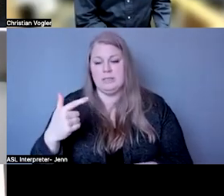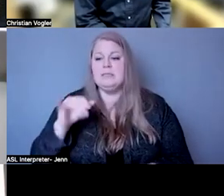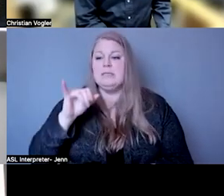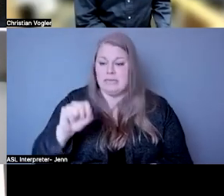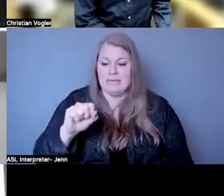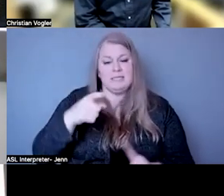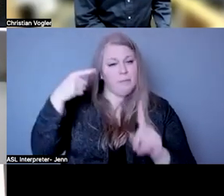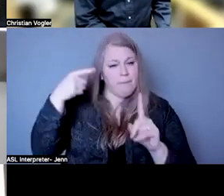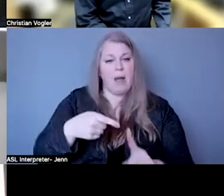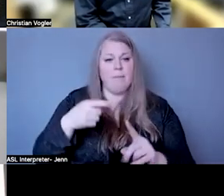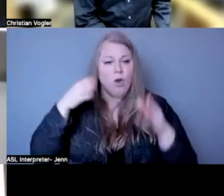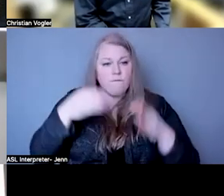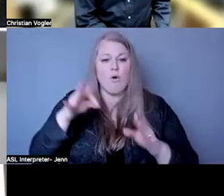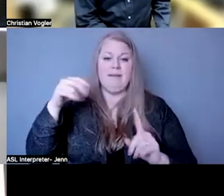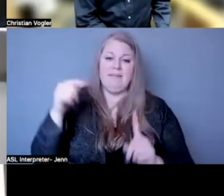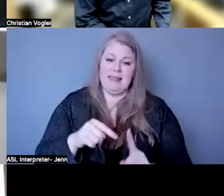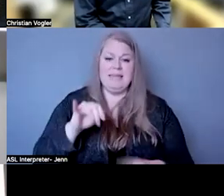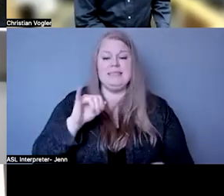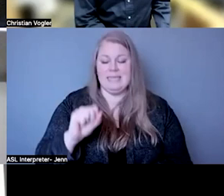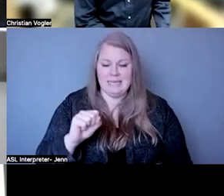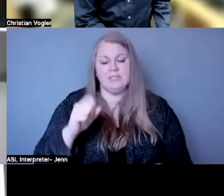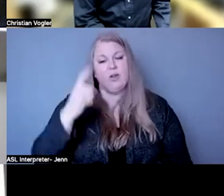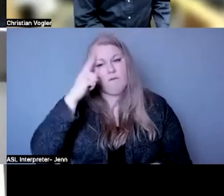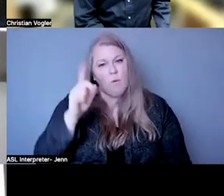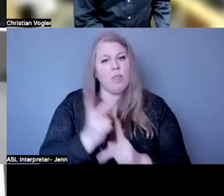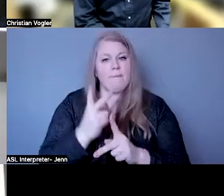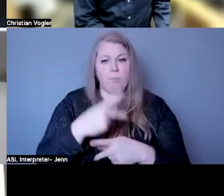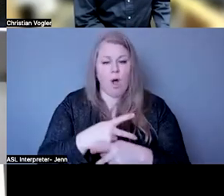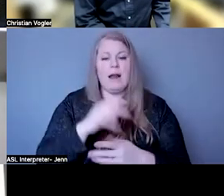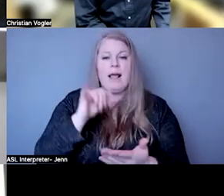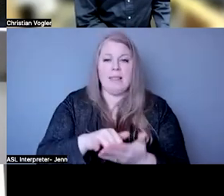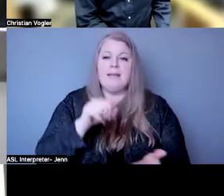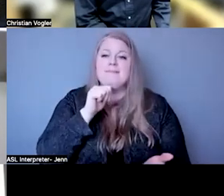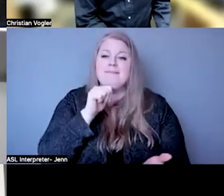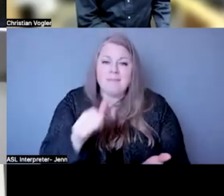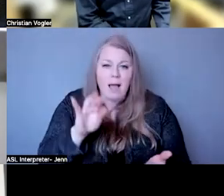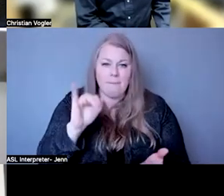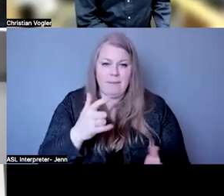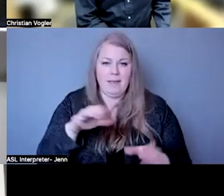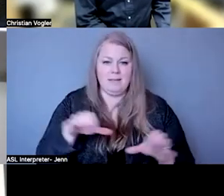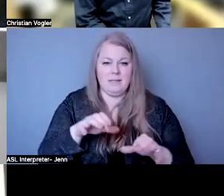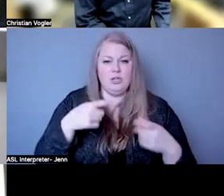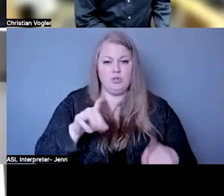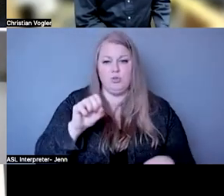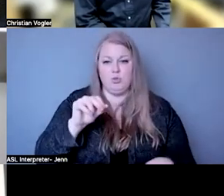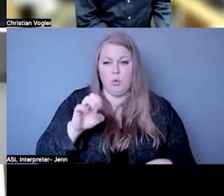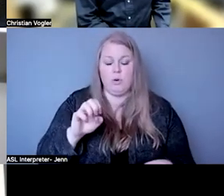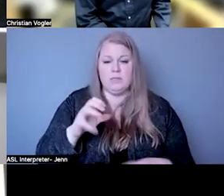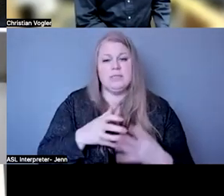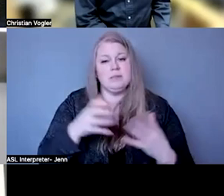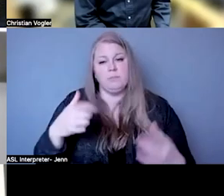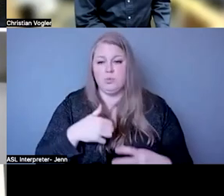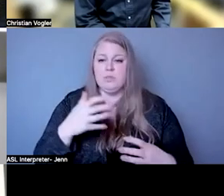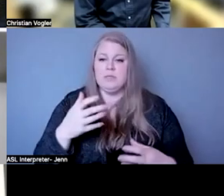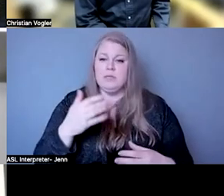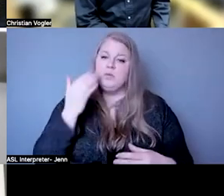primary focus of this is for the products that are not being done at source. And as much as we say that, well, it would be better